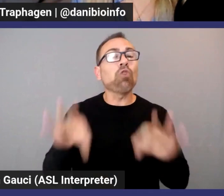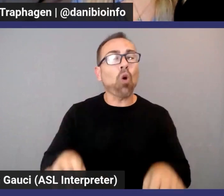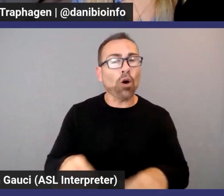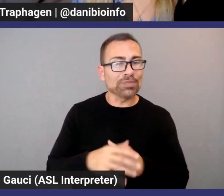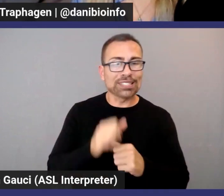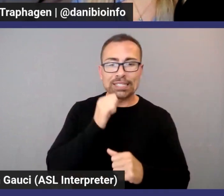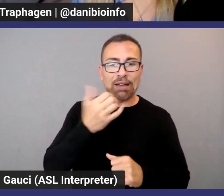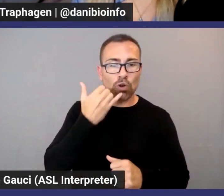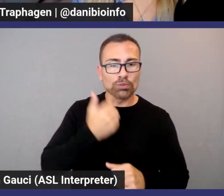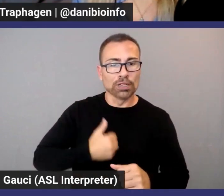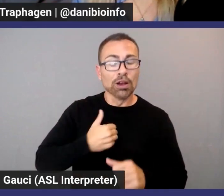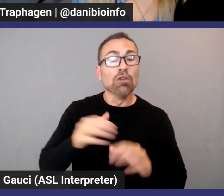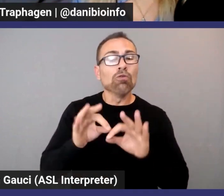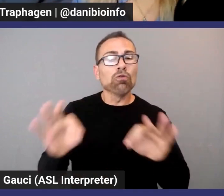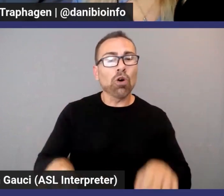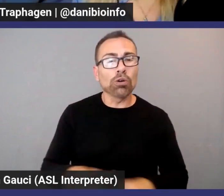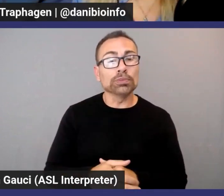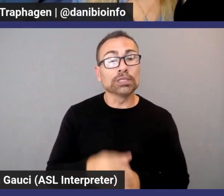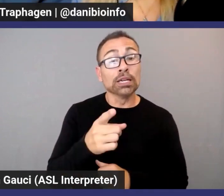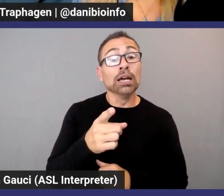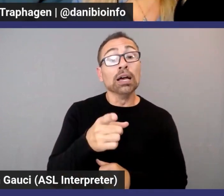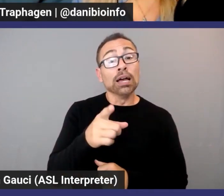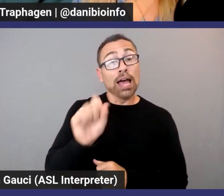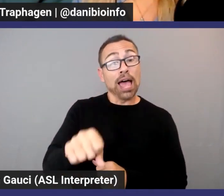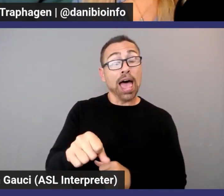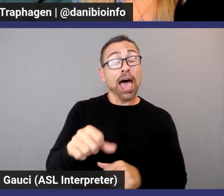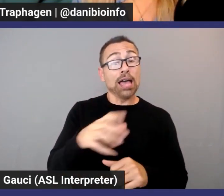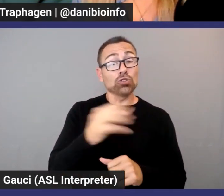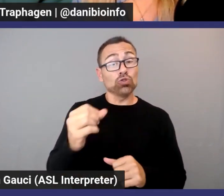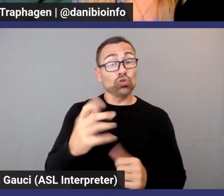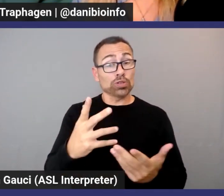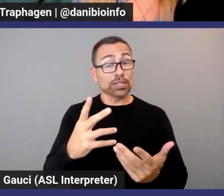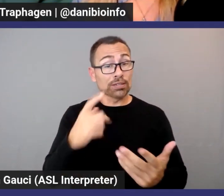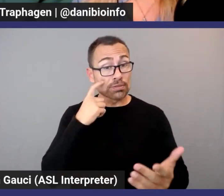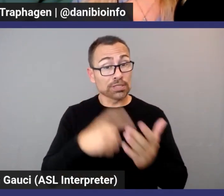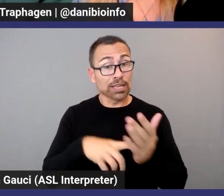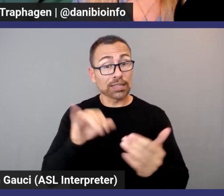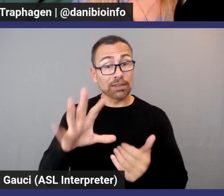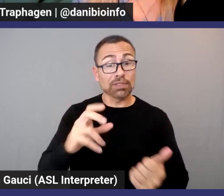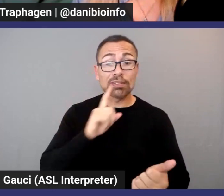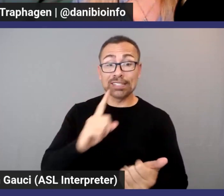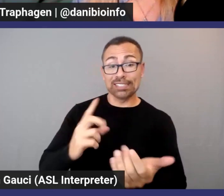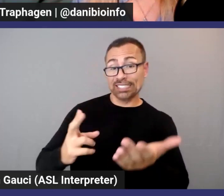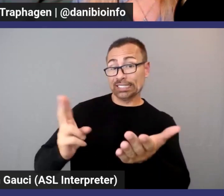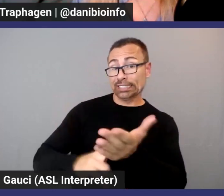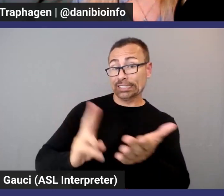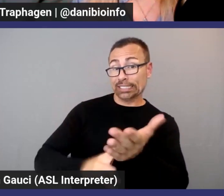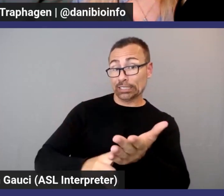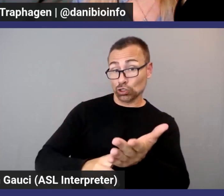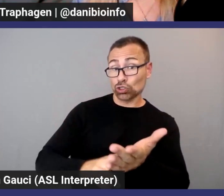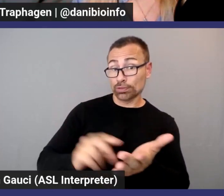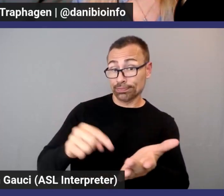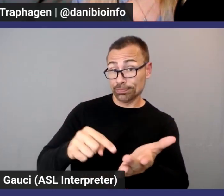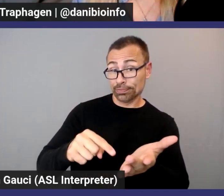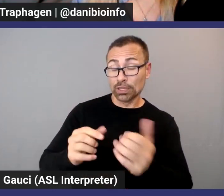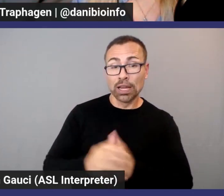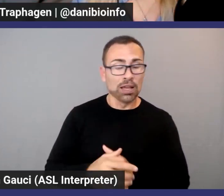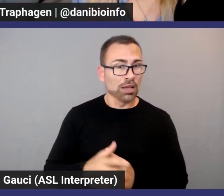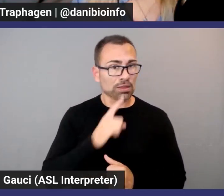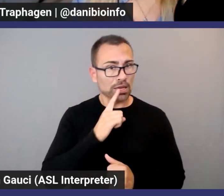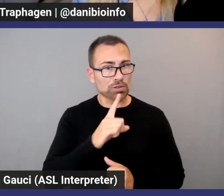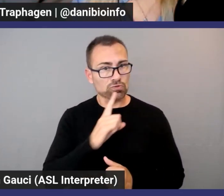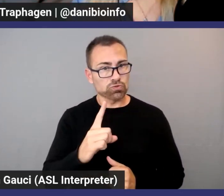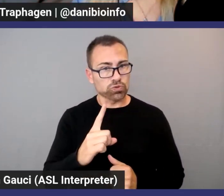also signatures. You can detect whether there is a signature present in a document or not. And that becomes really powerful as you're trying to,